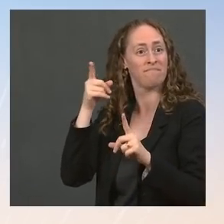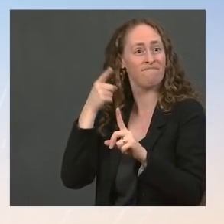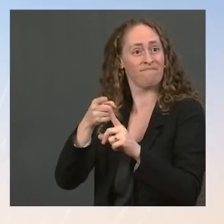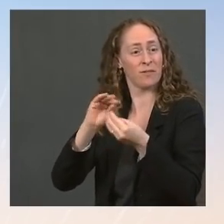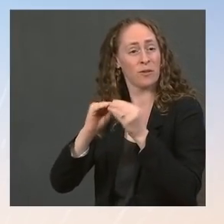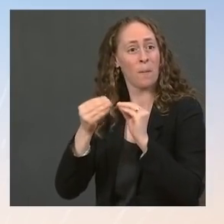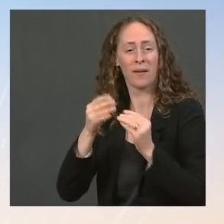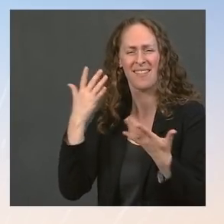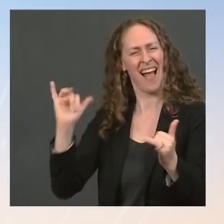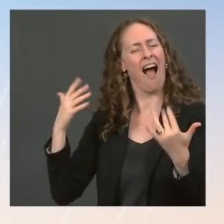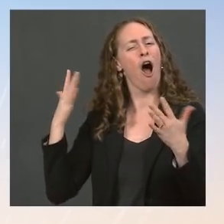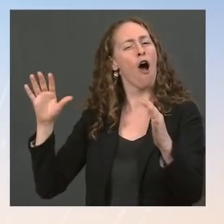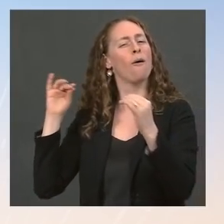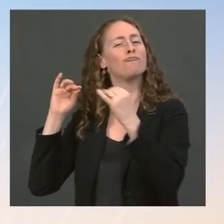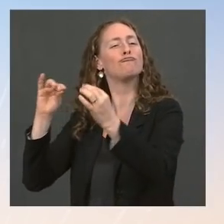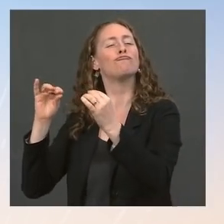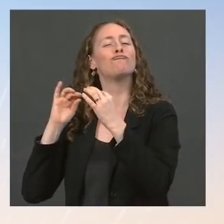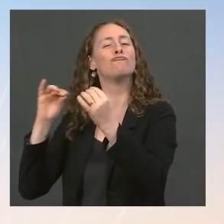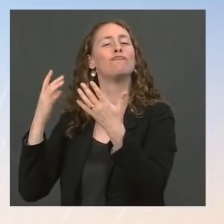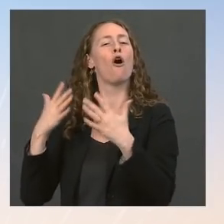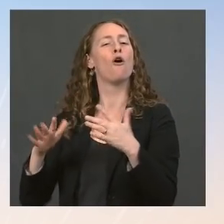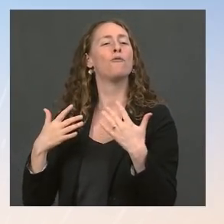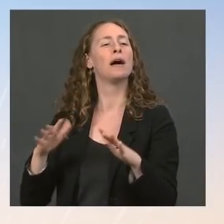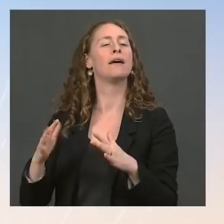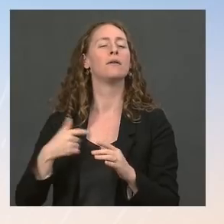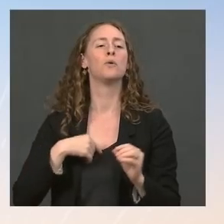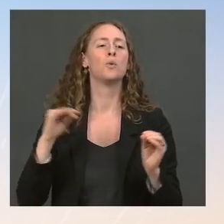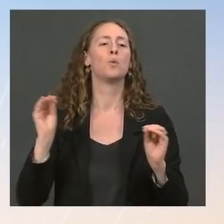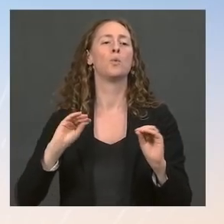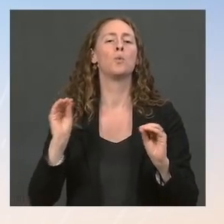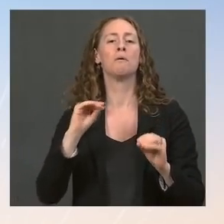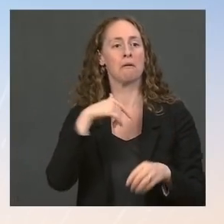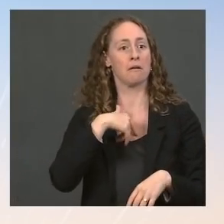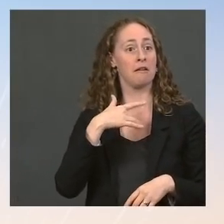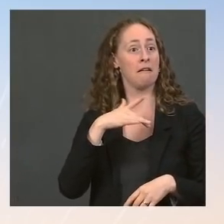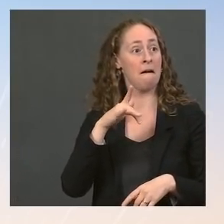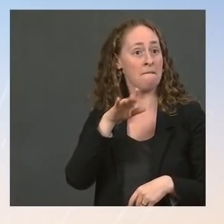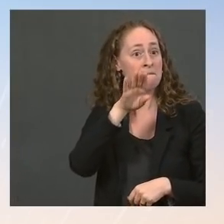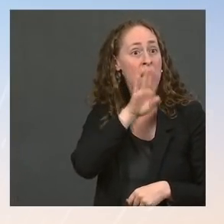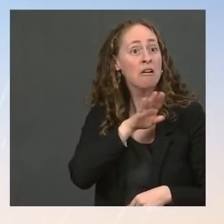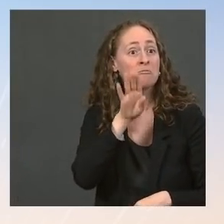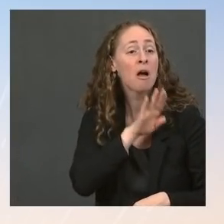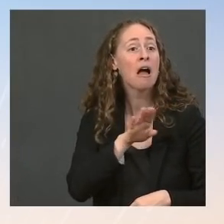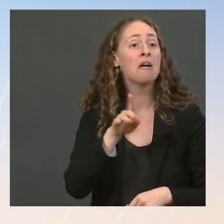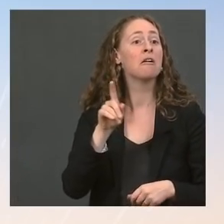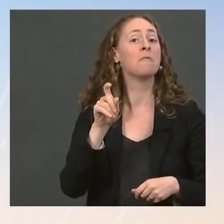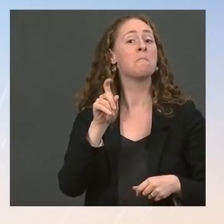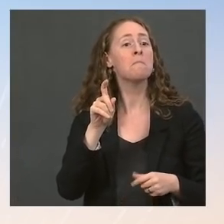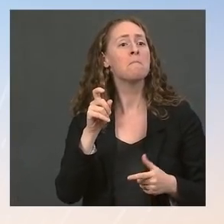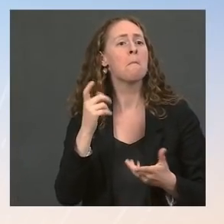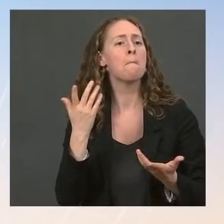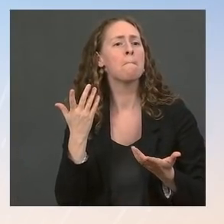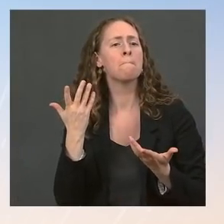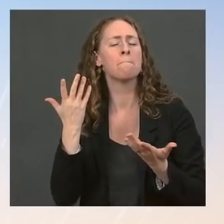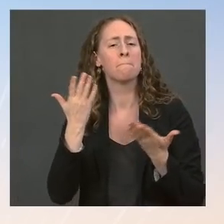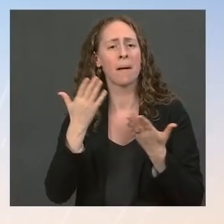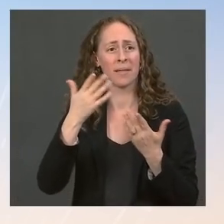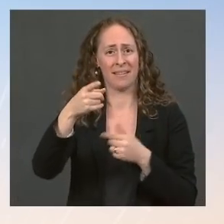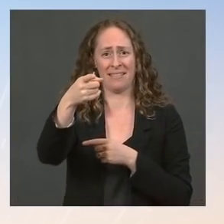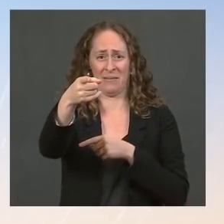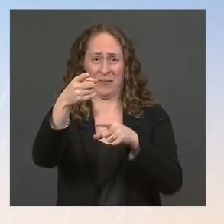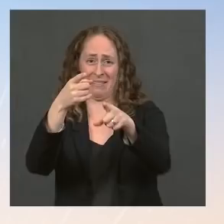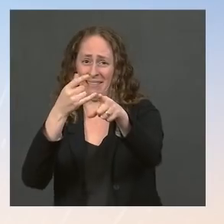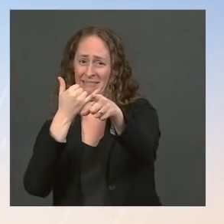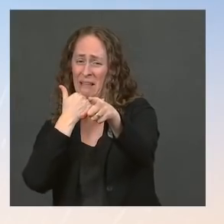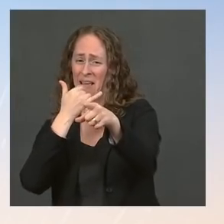discussion. We don't really have the luxury to be frustrated around here. If you were easily frustrated, which is probably the wrong line of business for you. But